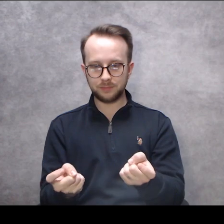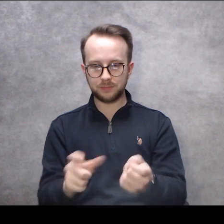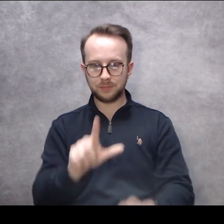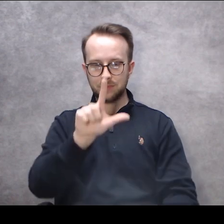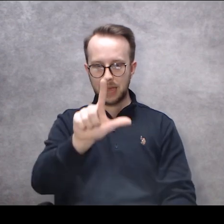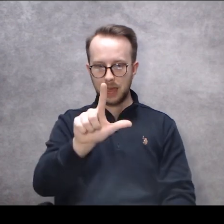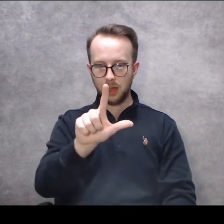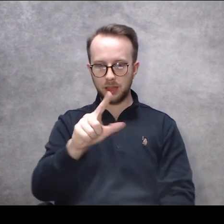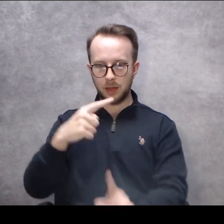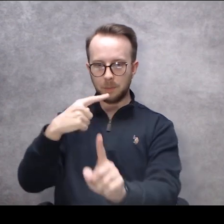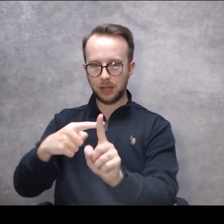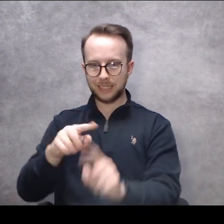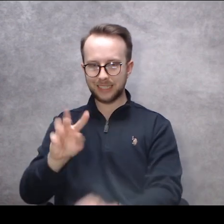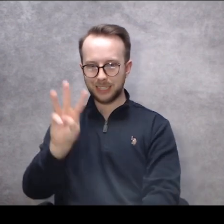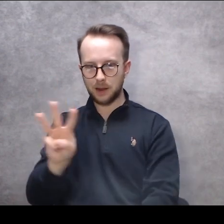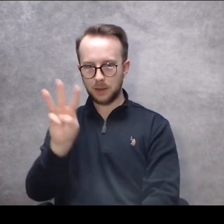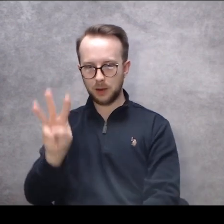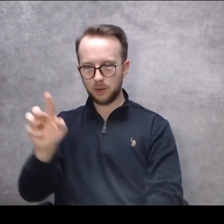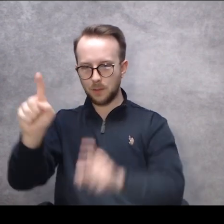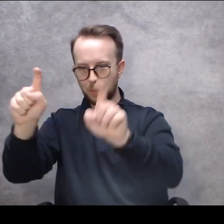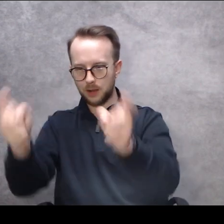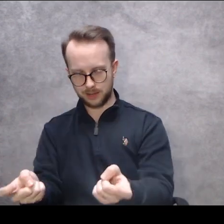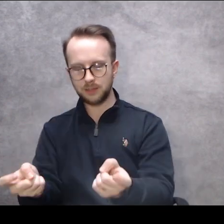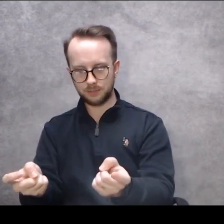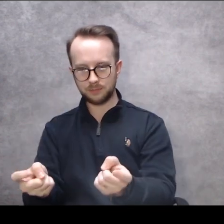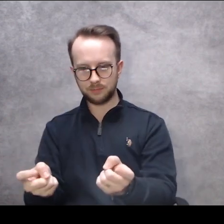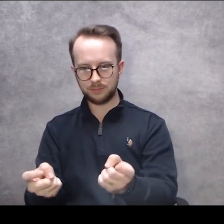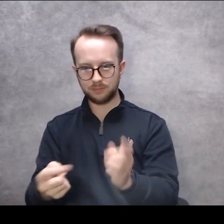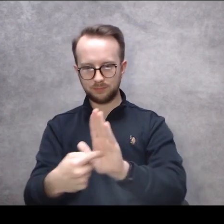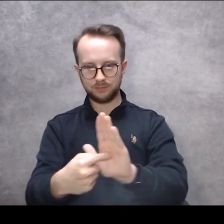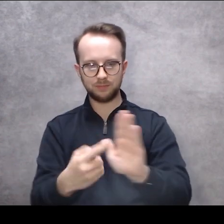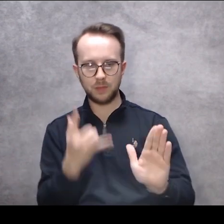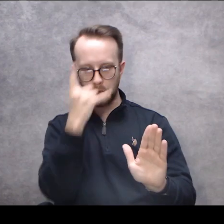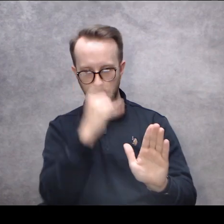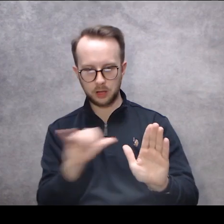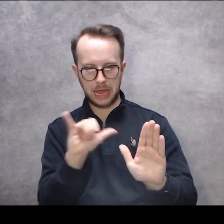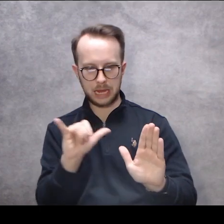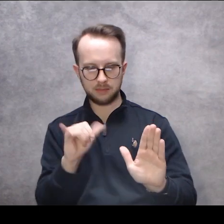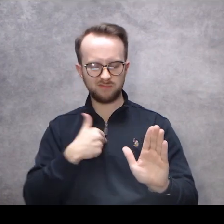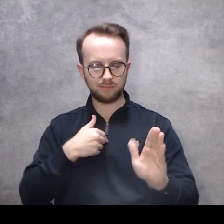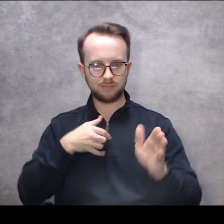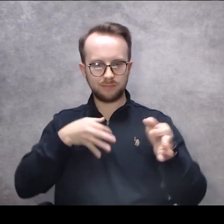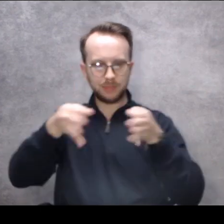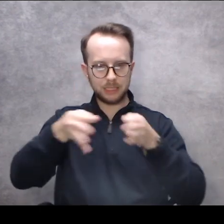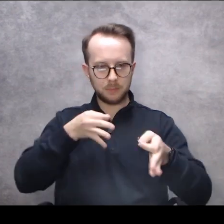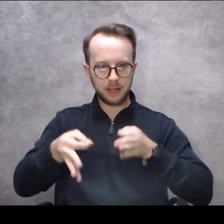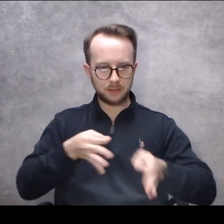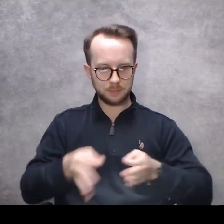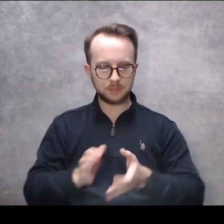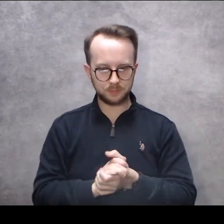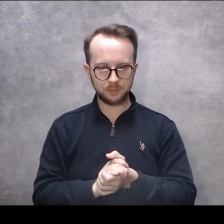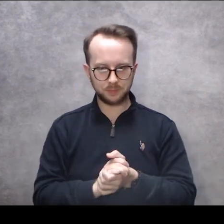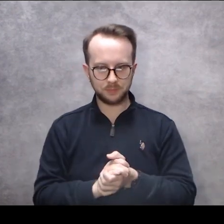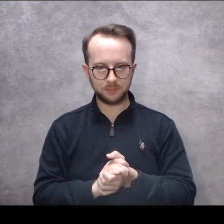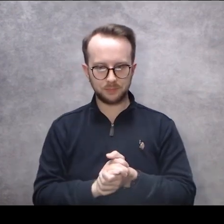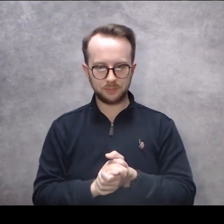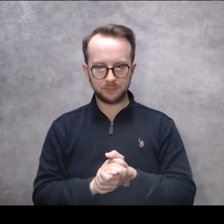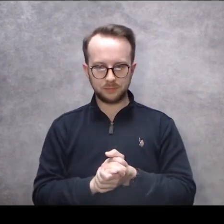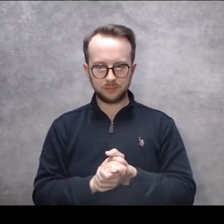L plus W parentheses. So here's what it looks like, and I'll explain it, okay? So this